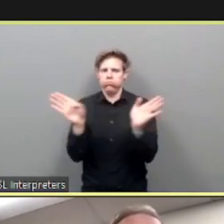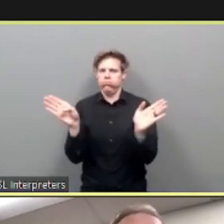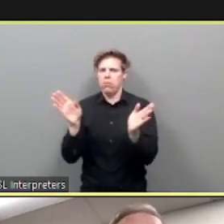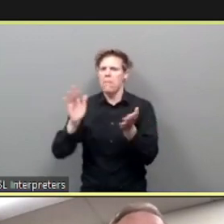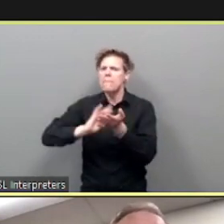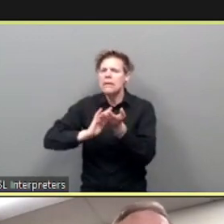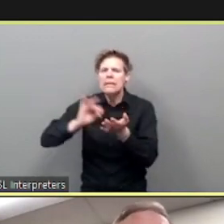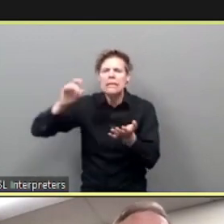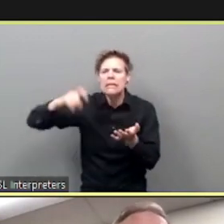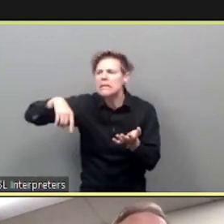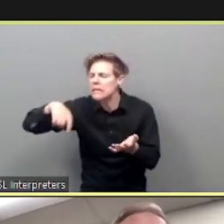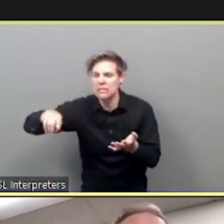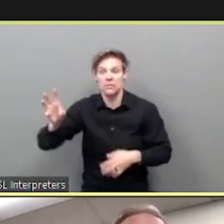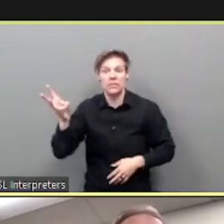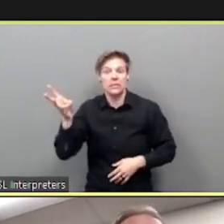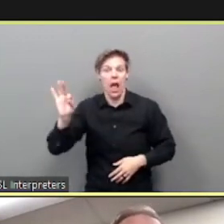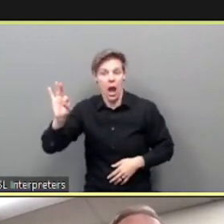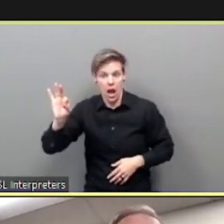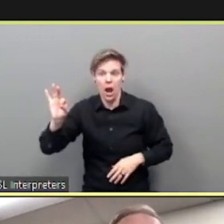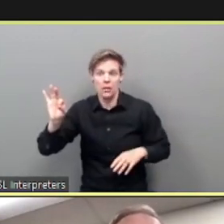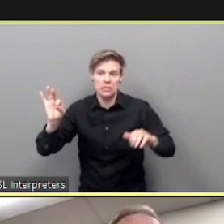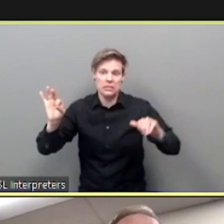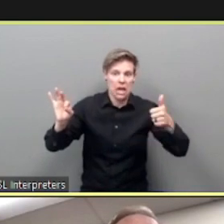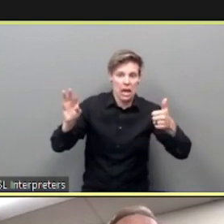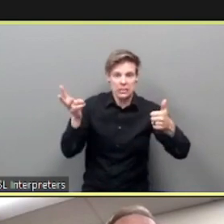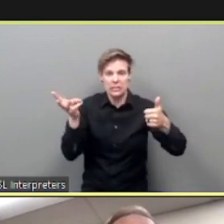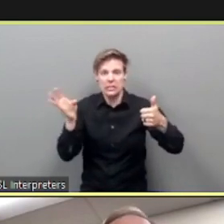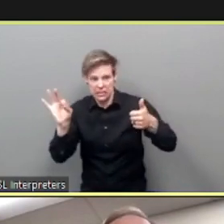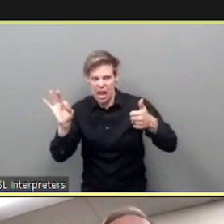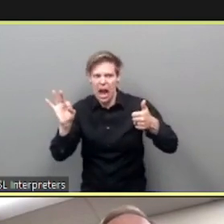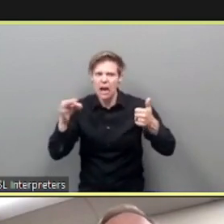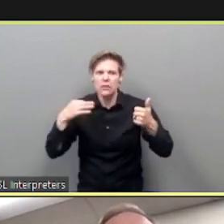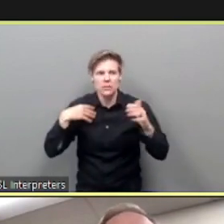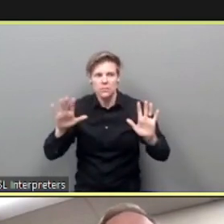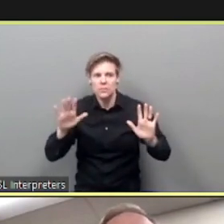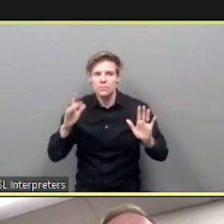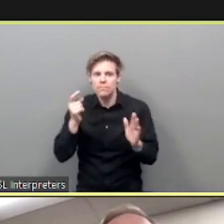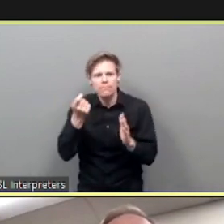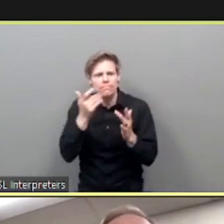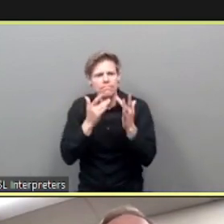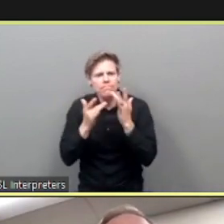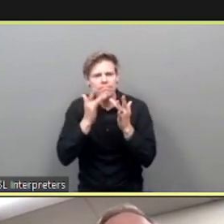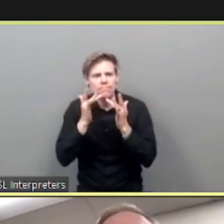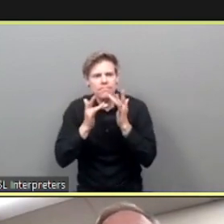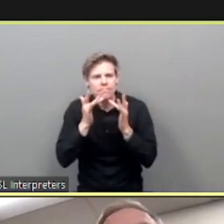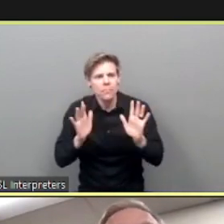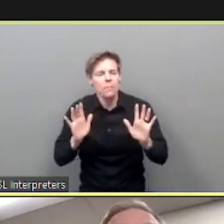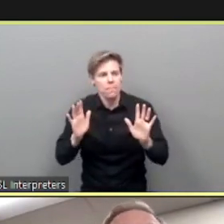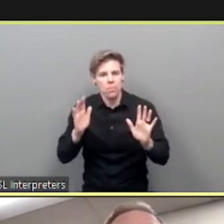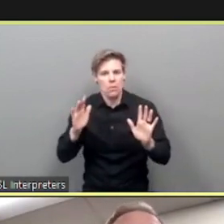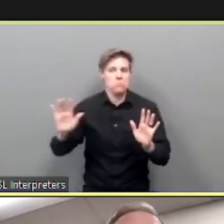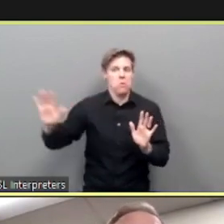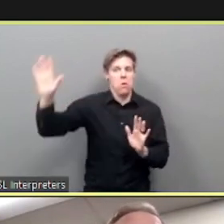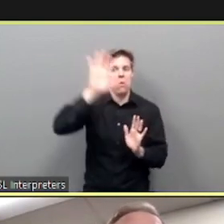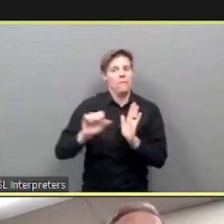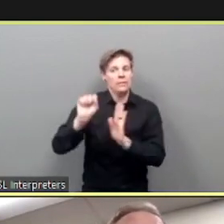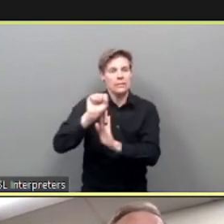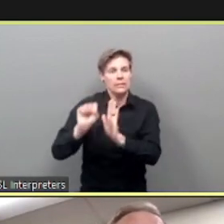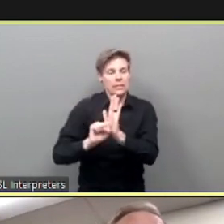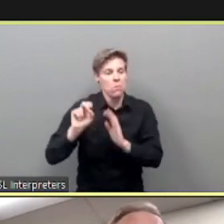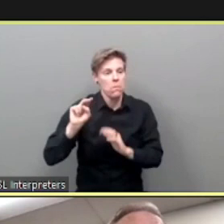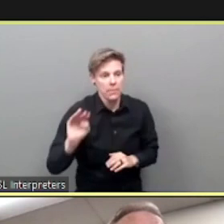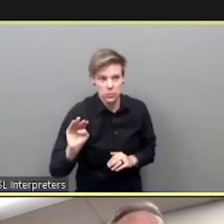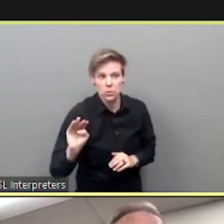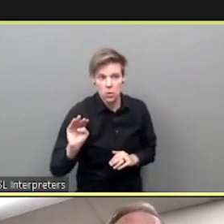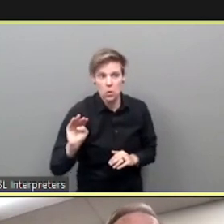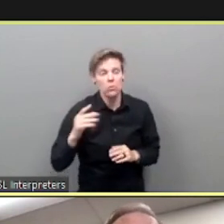still extremely tight on ICU beds across the state. And the thing I always say when I show this map is every single